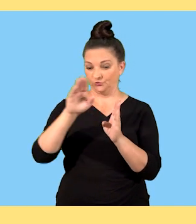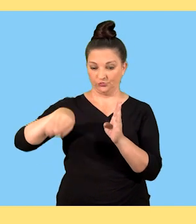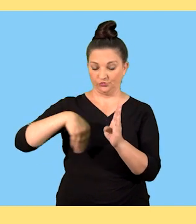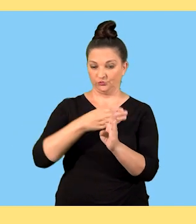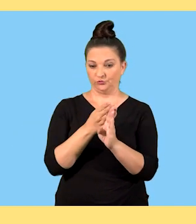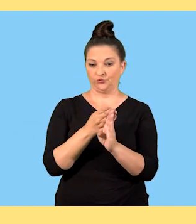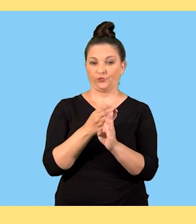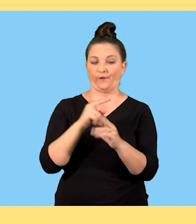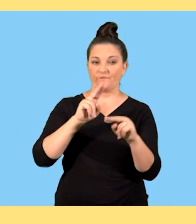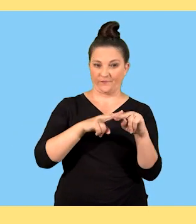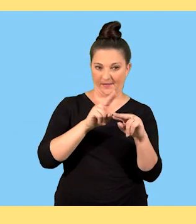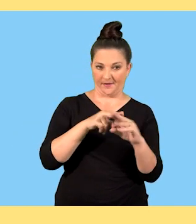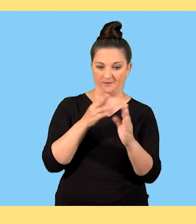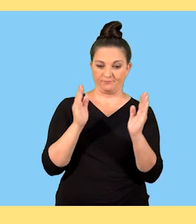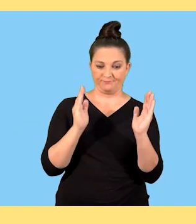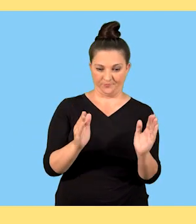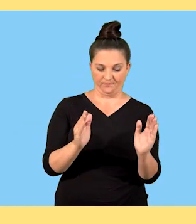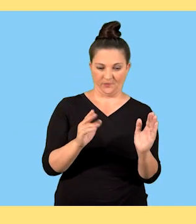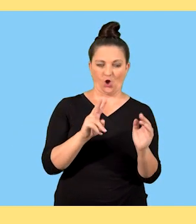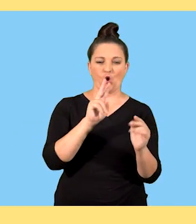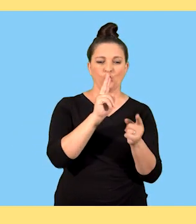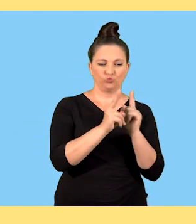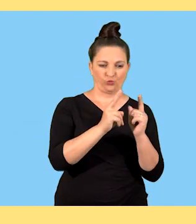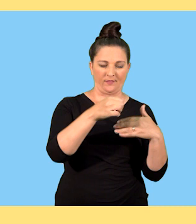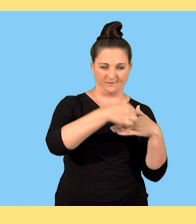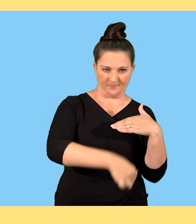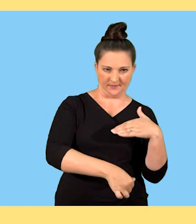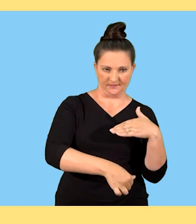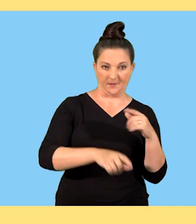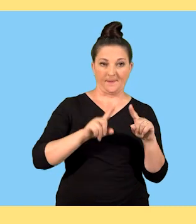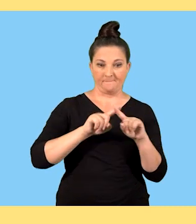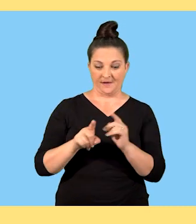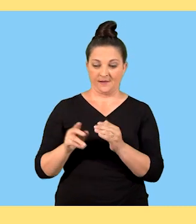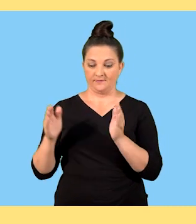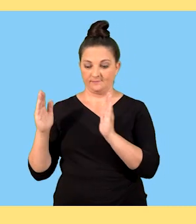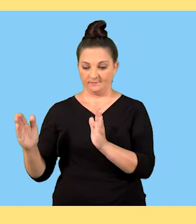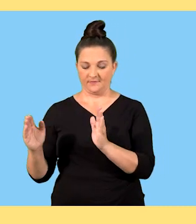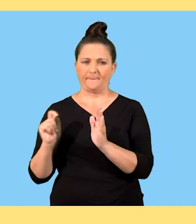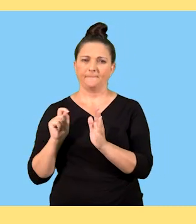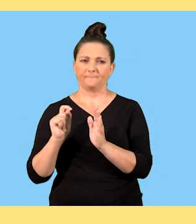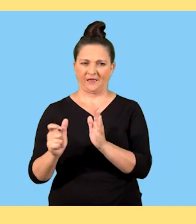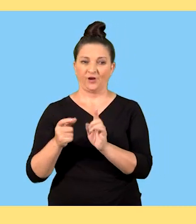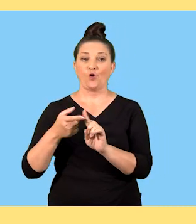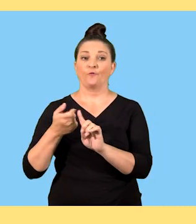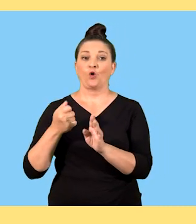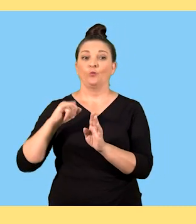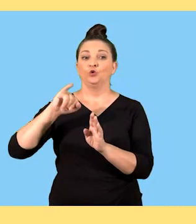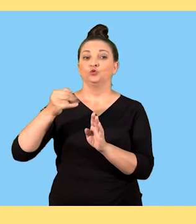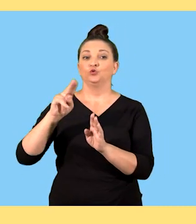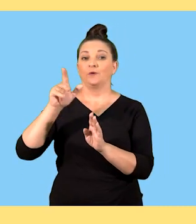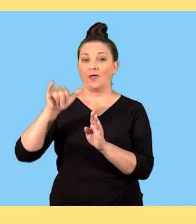to Feb, which is 12 months. And the insurance premium has been paid from July to June. So the period